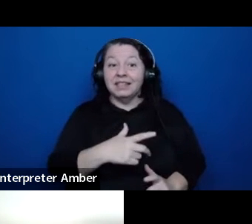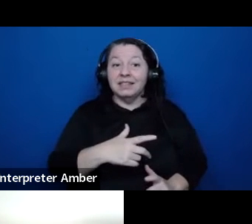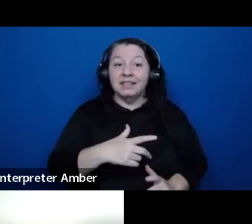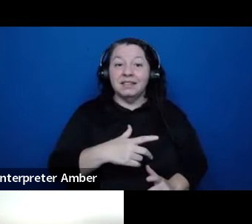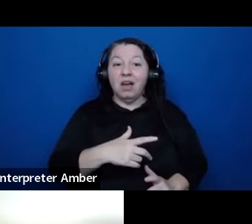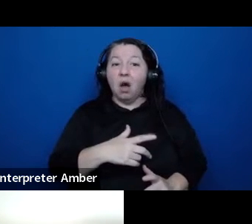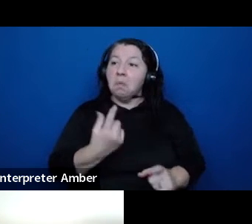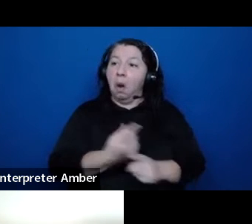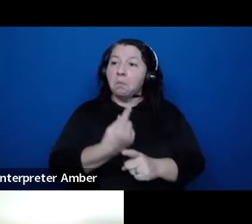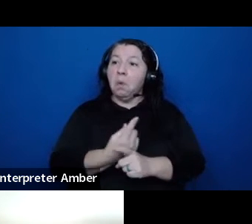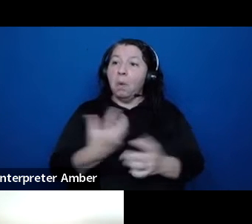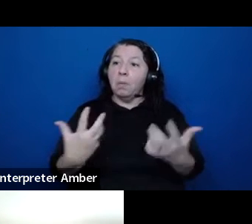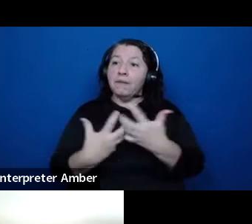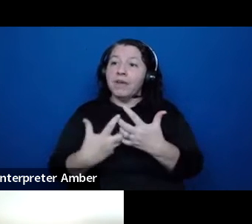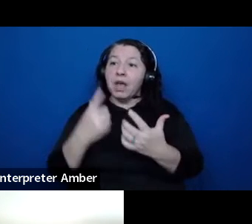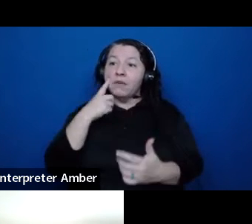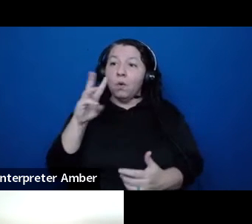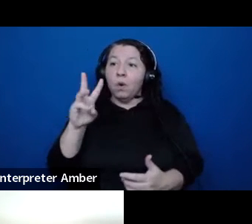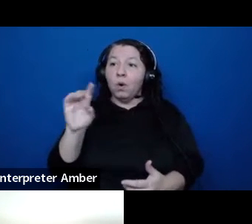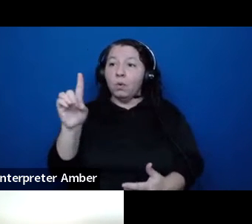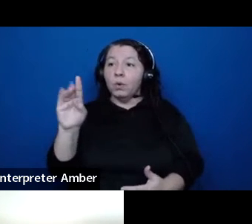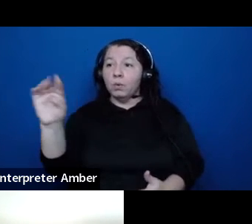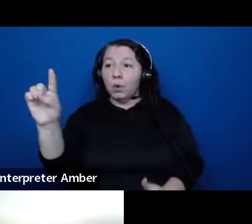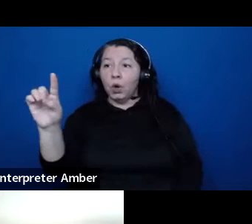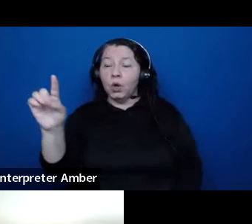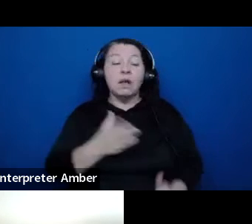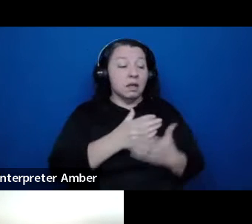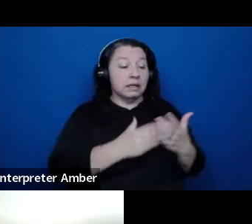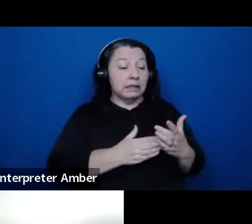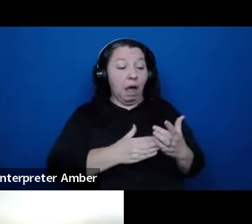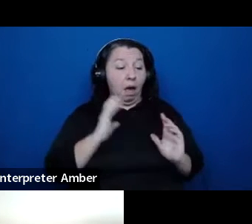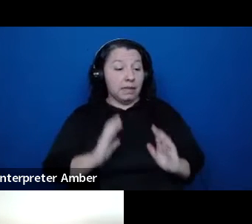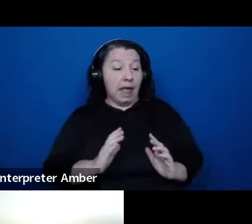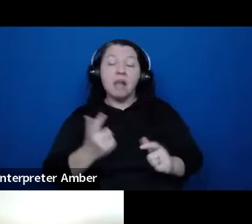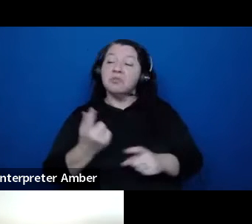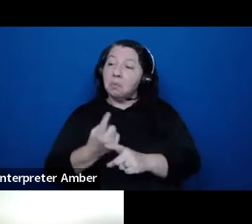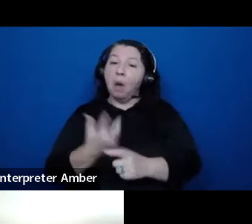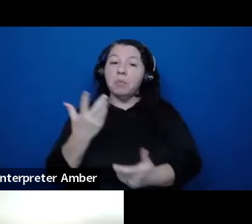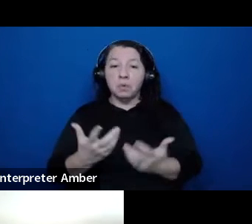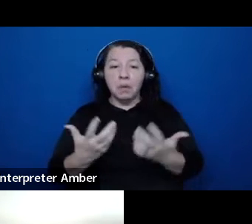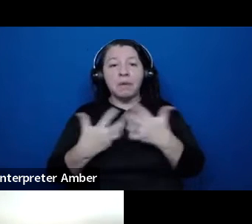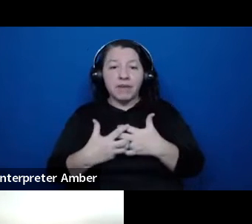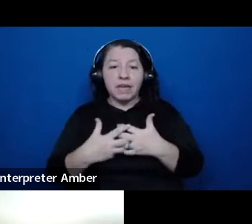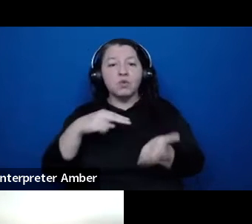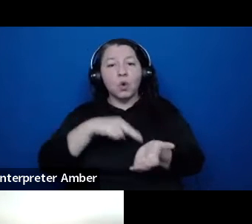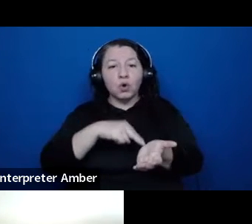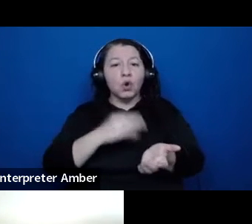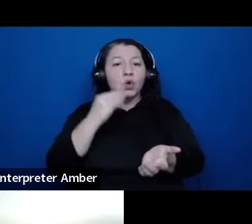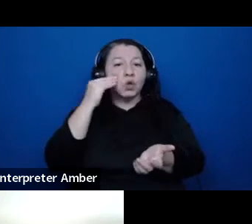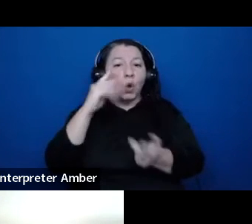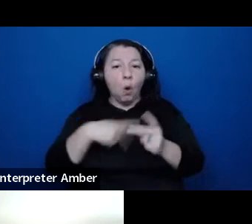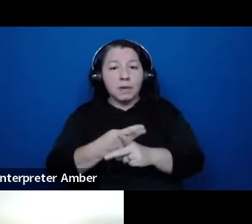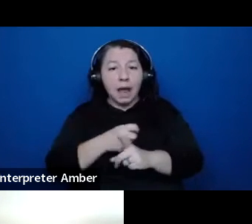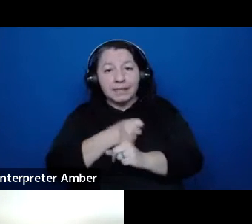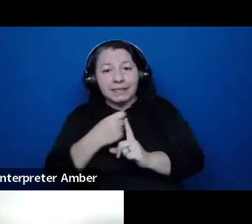to move to Woodward, and there's some clients that are appropriate fit to maybe move into a nursing home setting or into the community